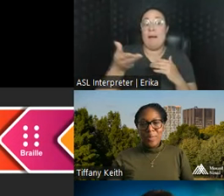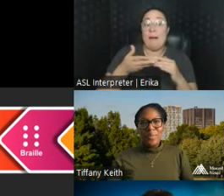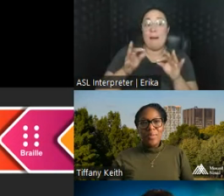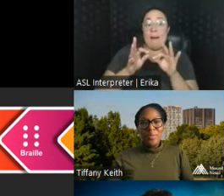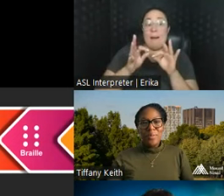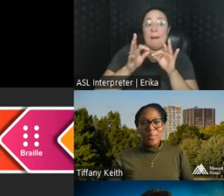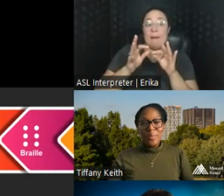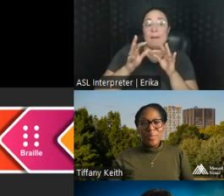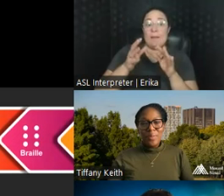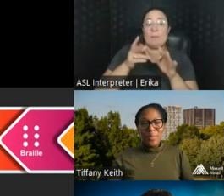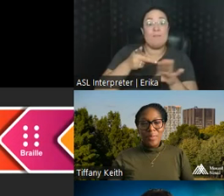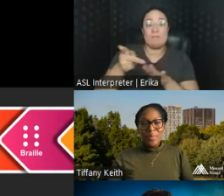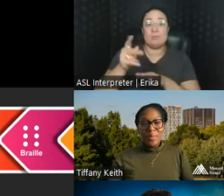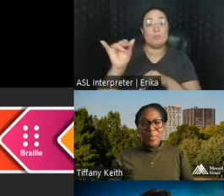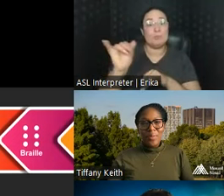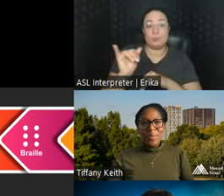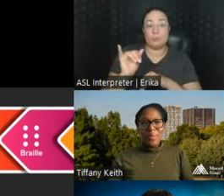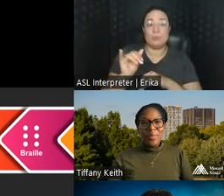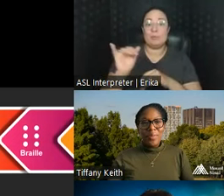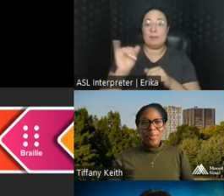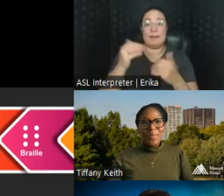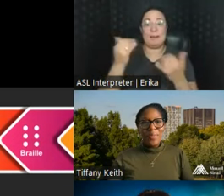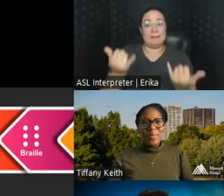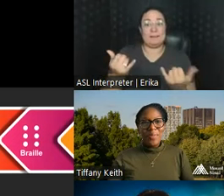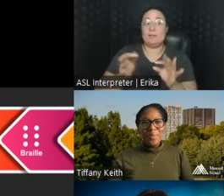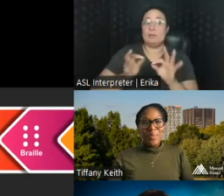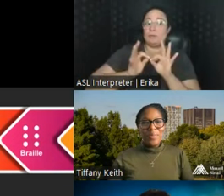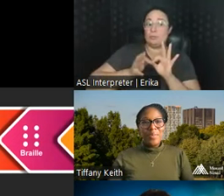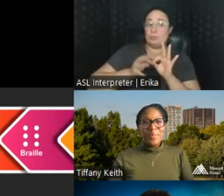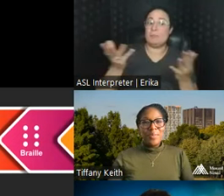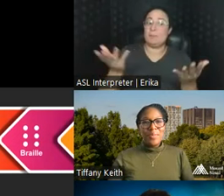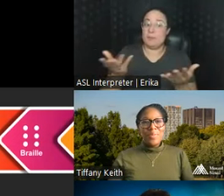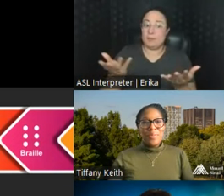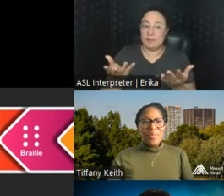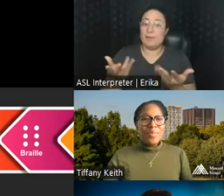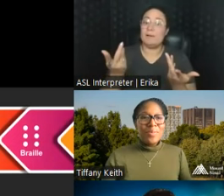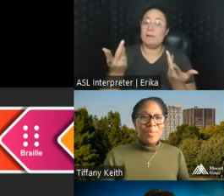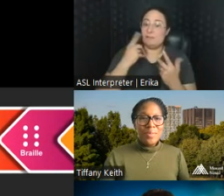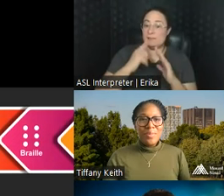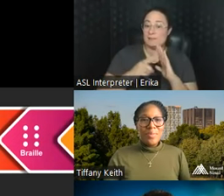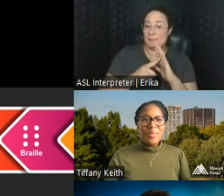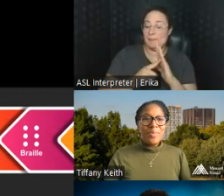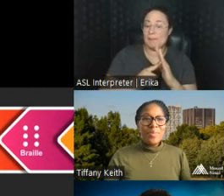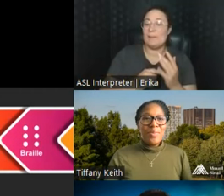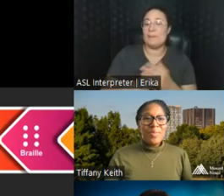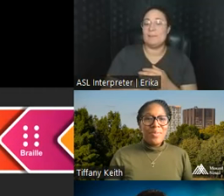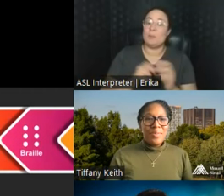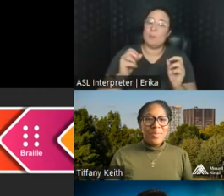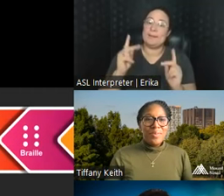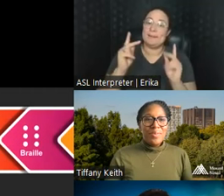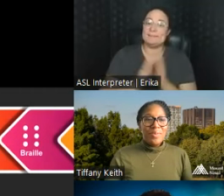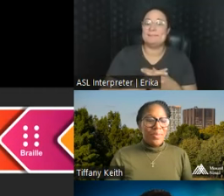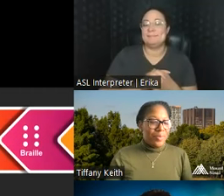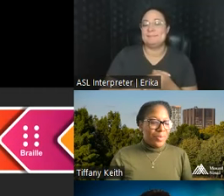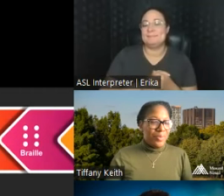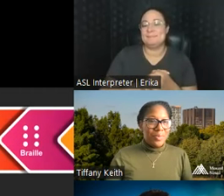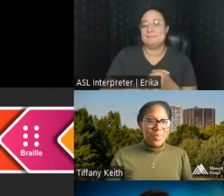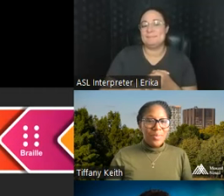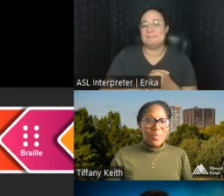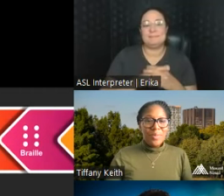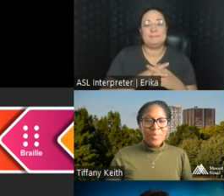today. Thank you once again, interpreters, for being here. Okay, so